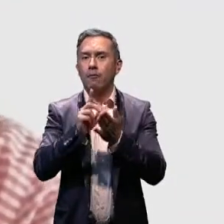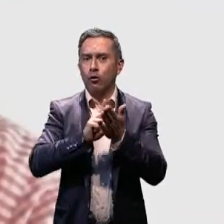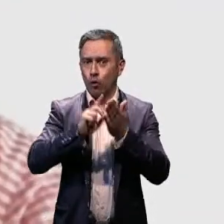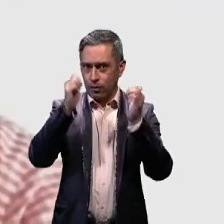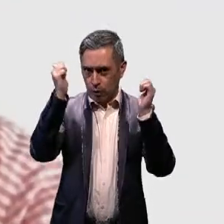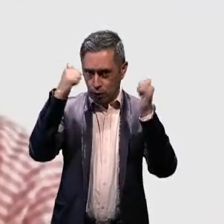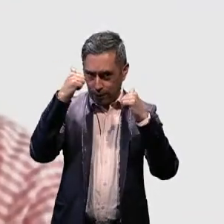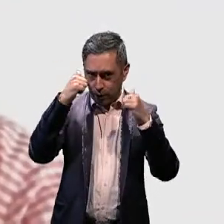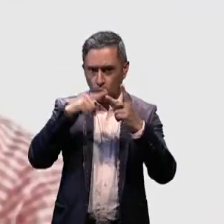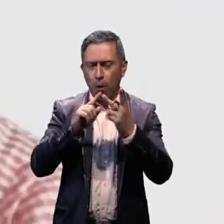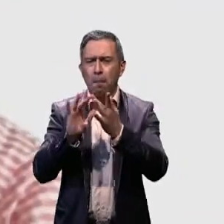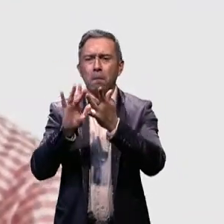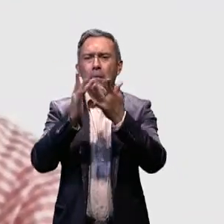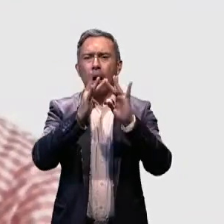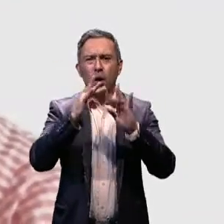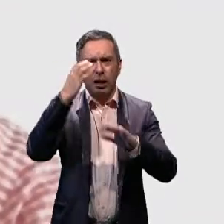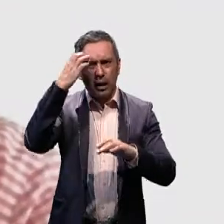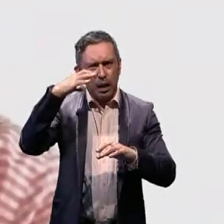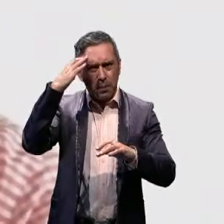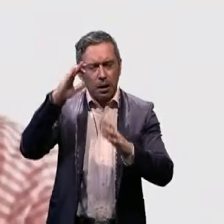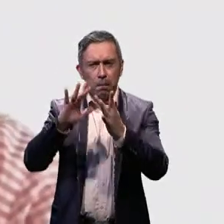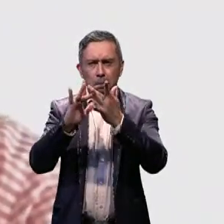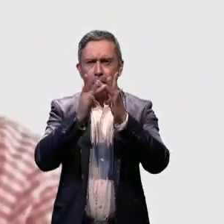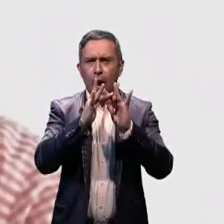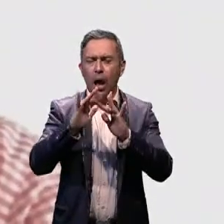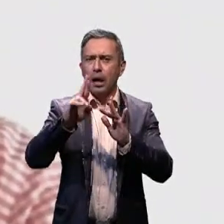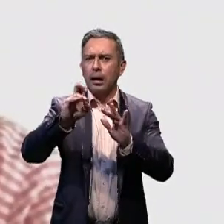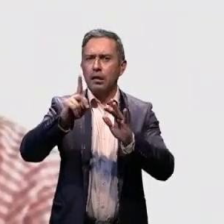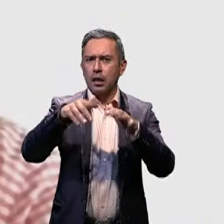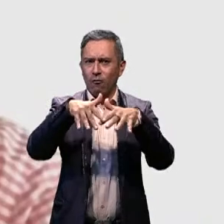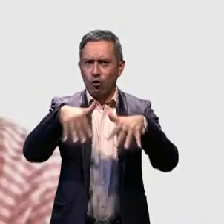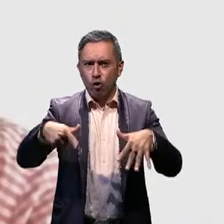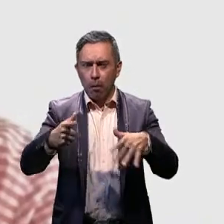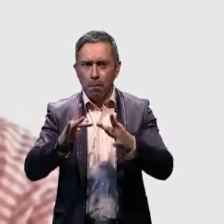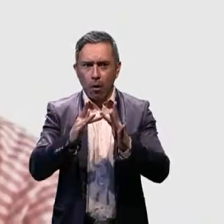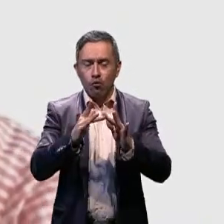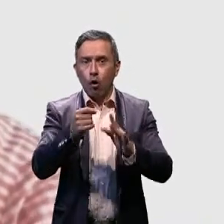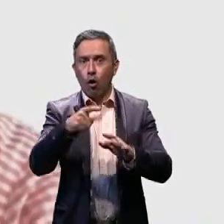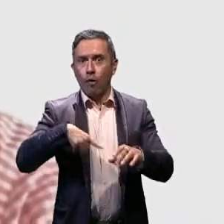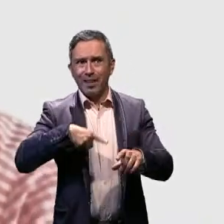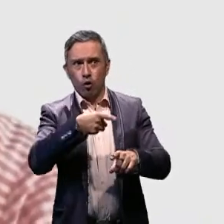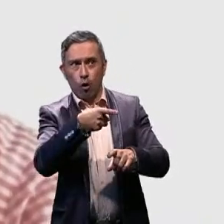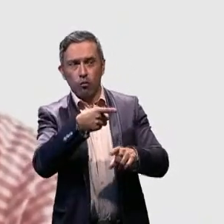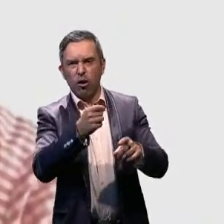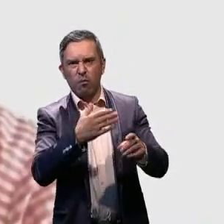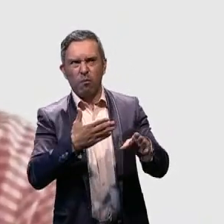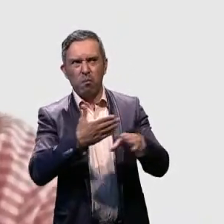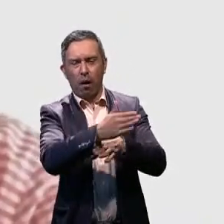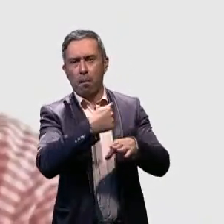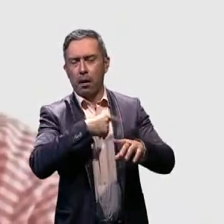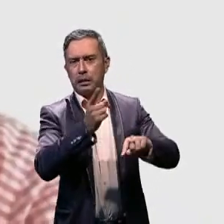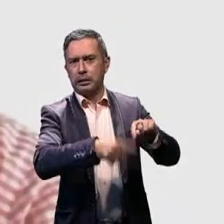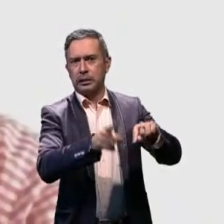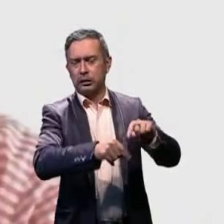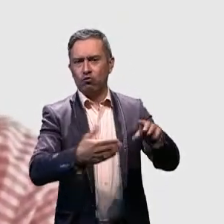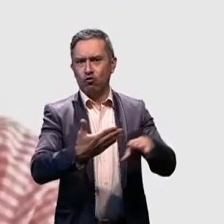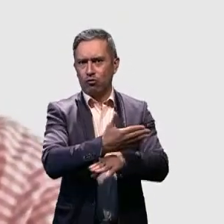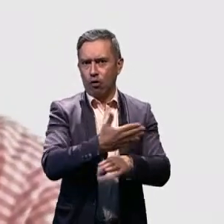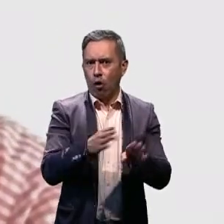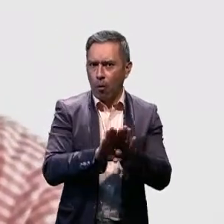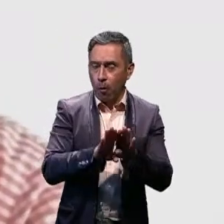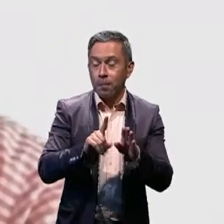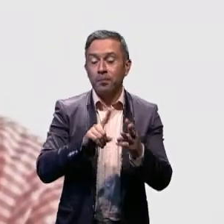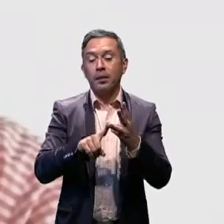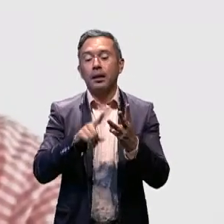drug dealing and the organized crime and the way in which they punish the job of